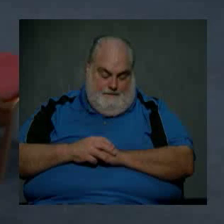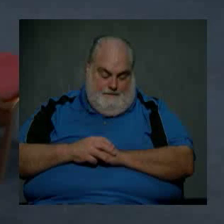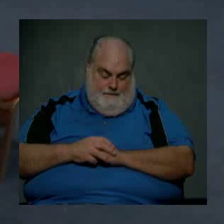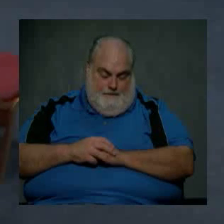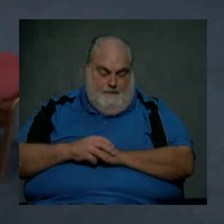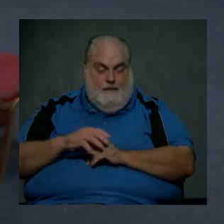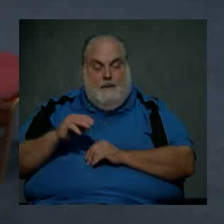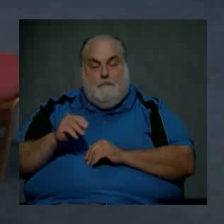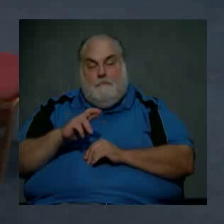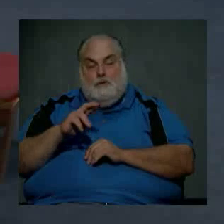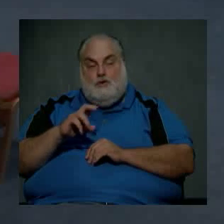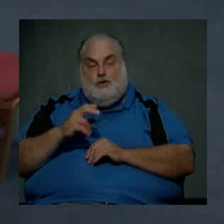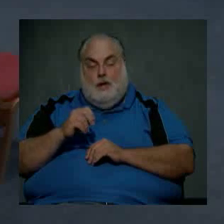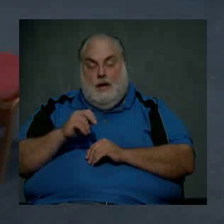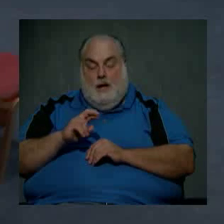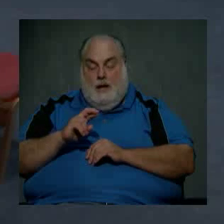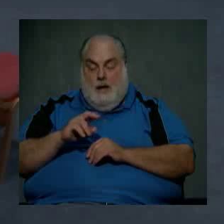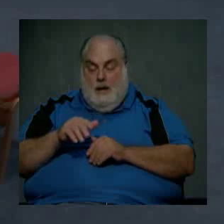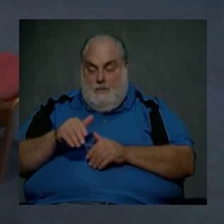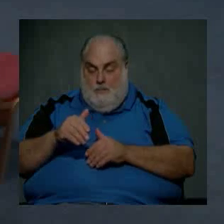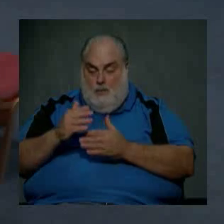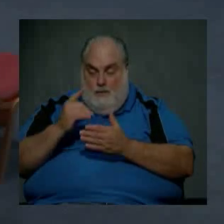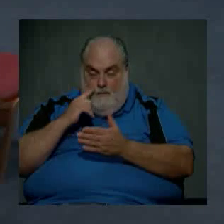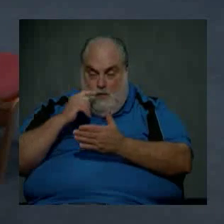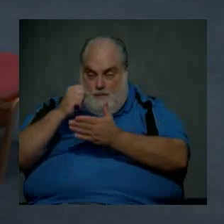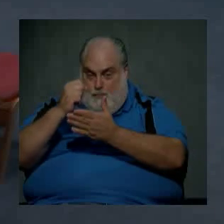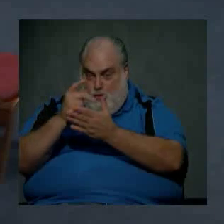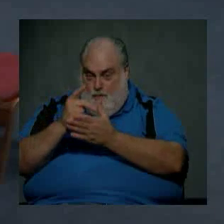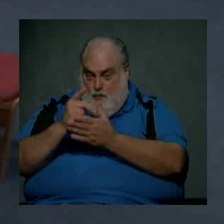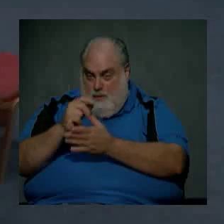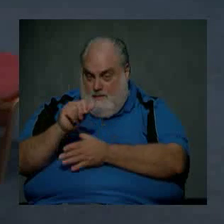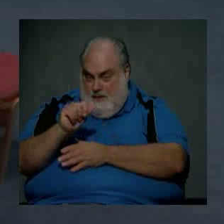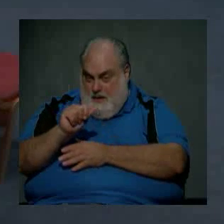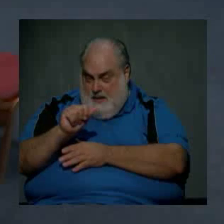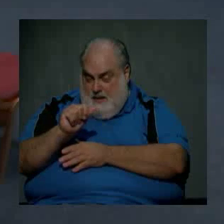Mr. Chair, I move for the approval of item